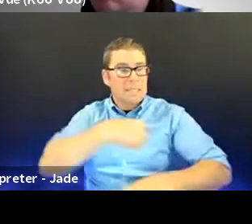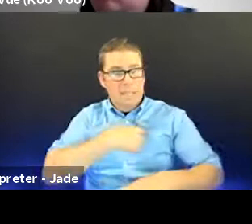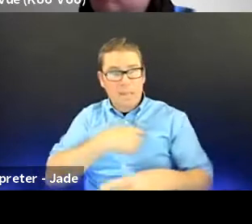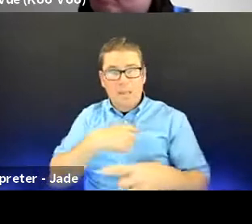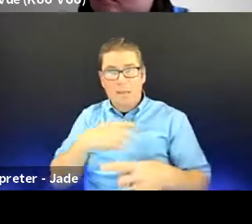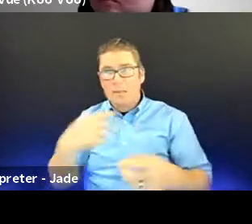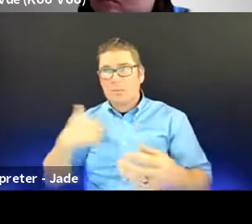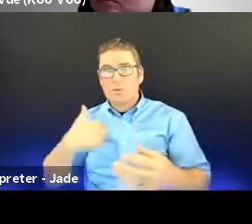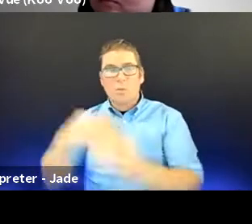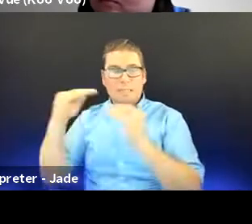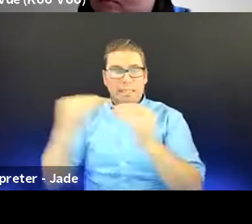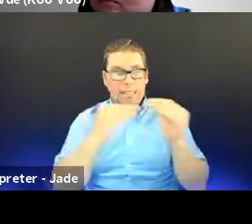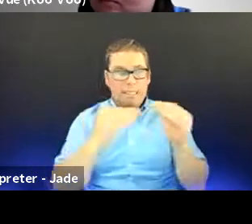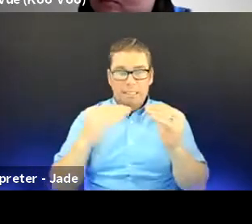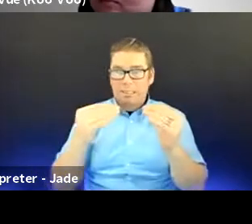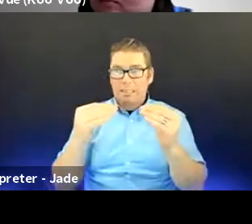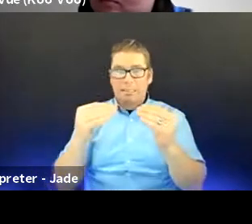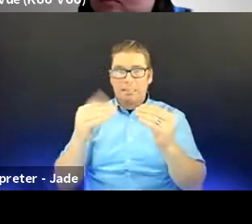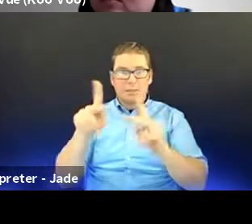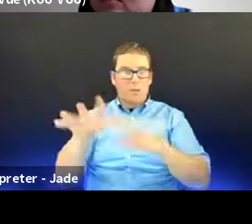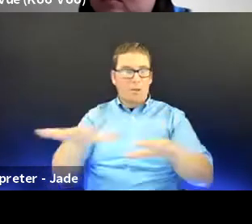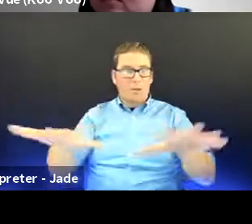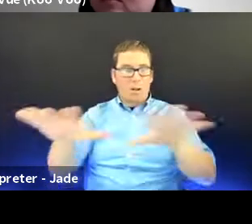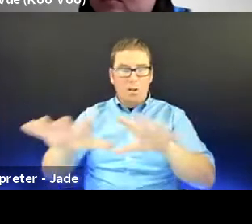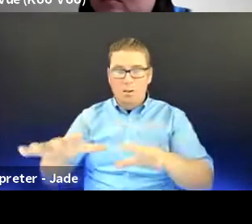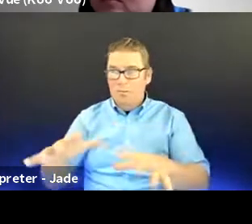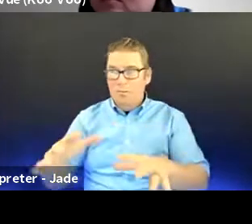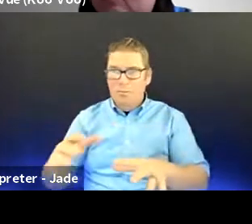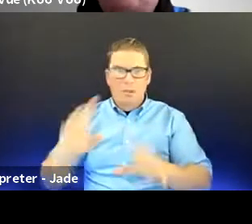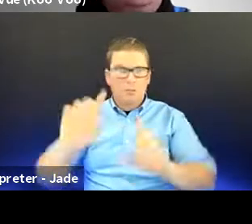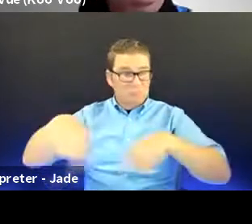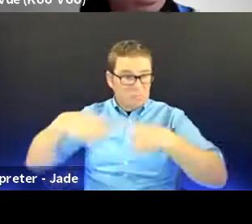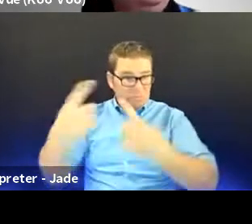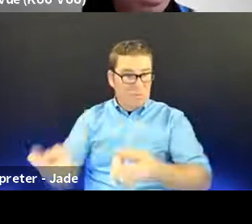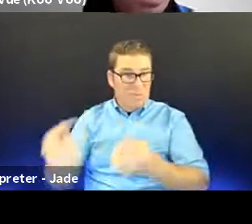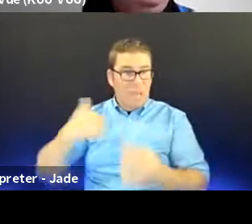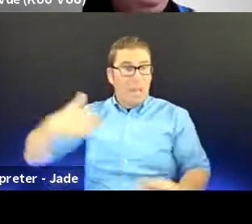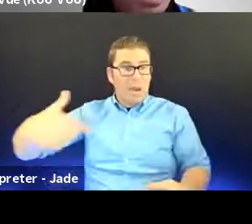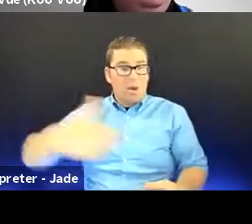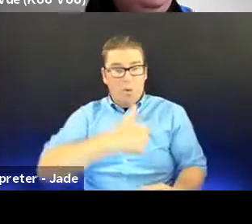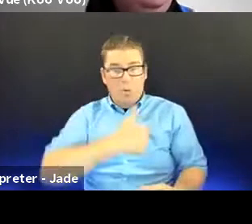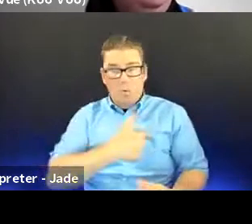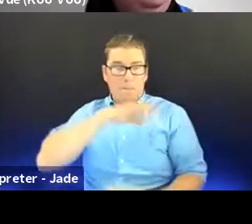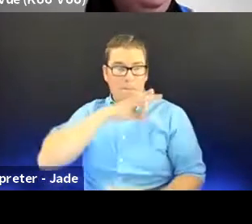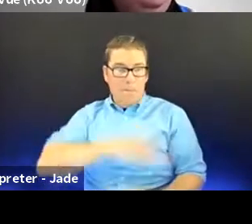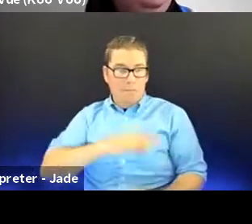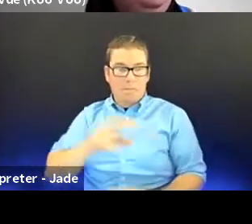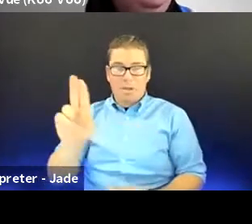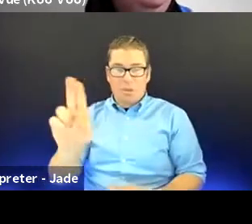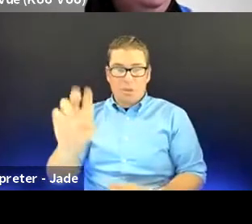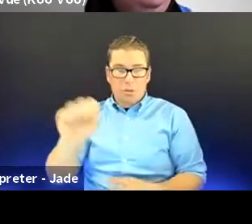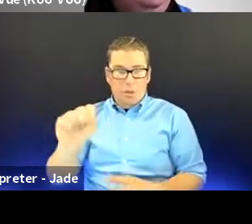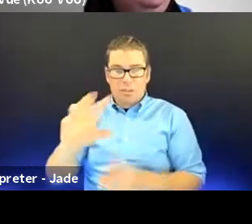rich culture and the contributions we have made to the United States, which are significant. Many of the